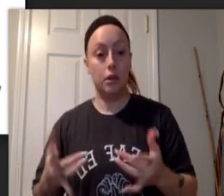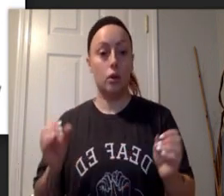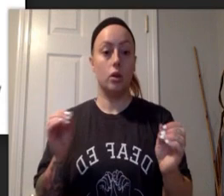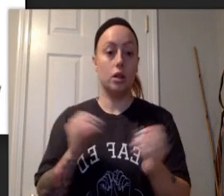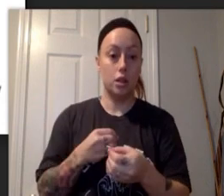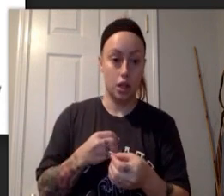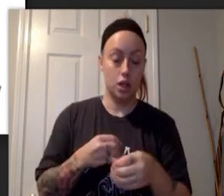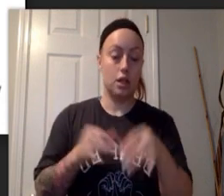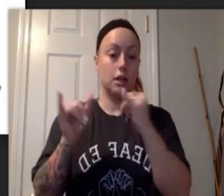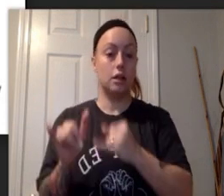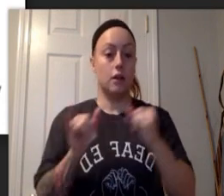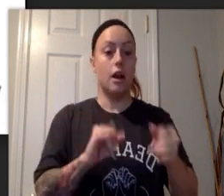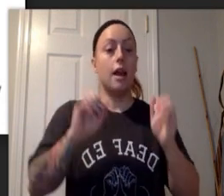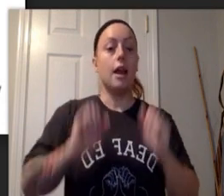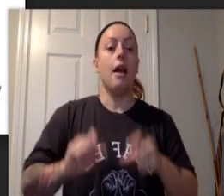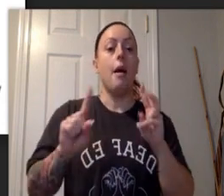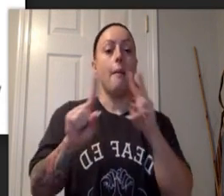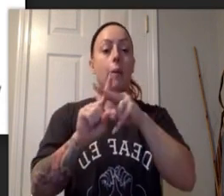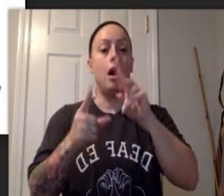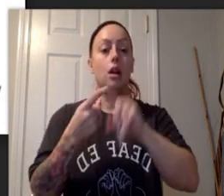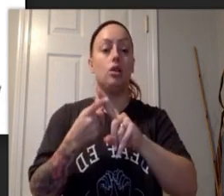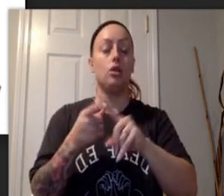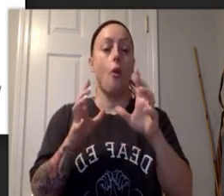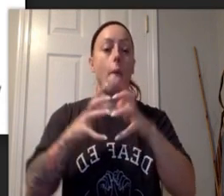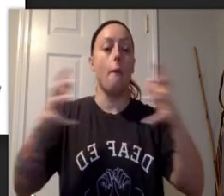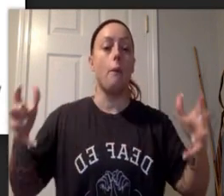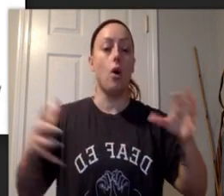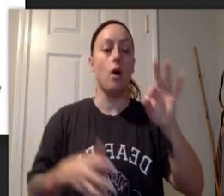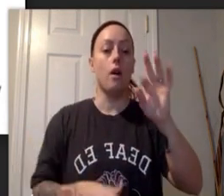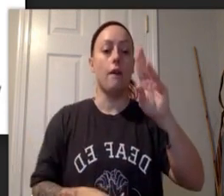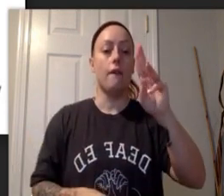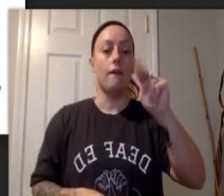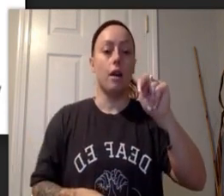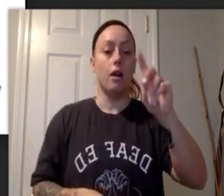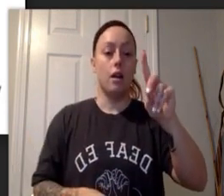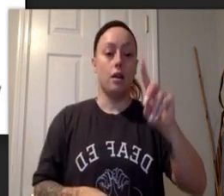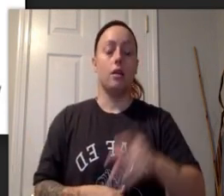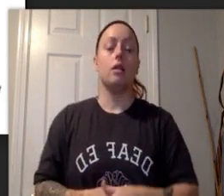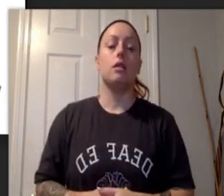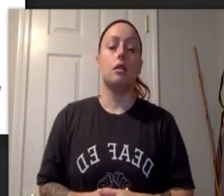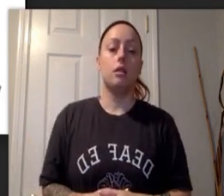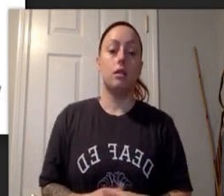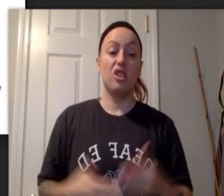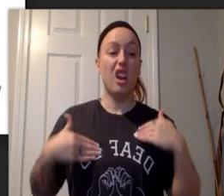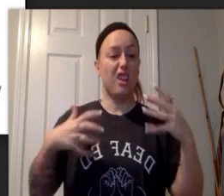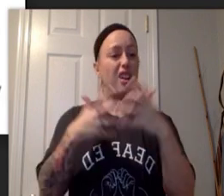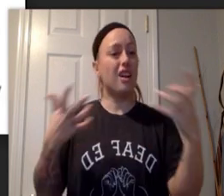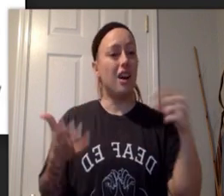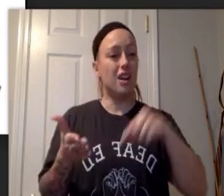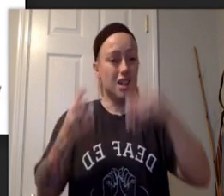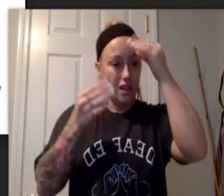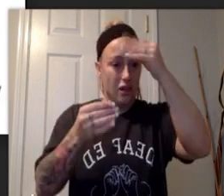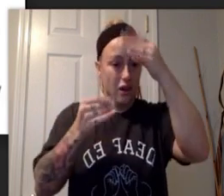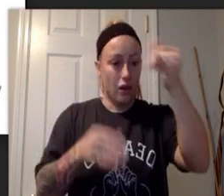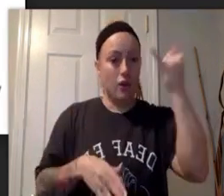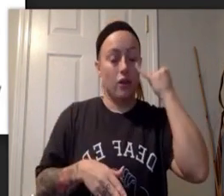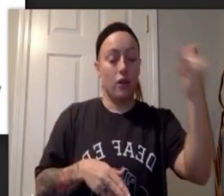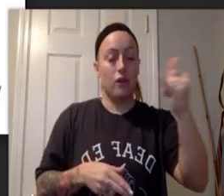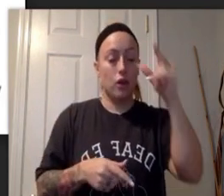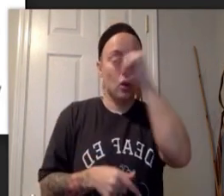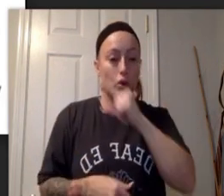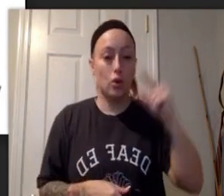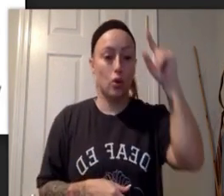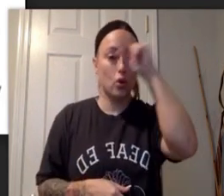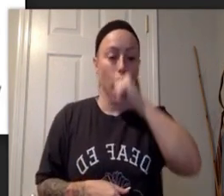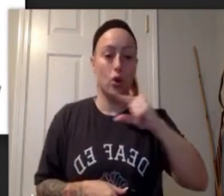bulk fund, and we can easily walk you through that. You can also find a lot of this info if you just Google harm reduction Colorado,